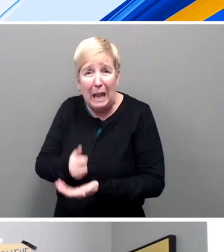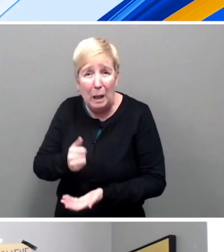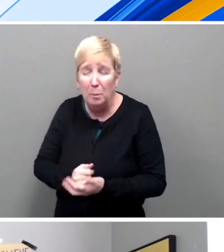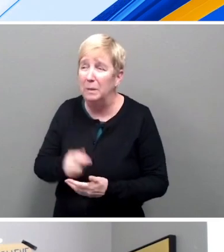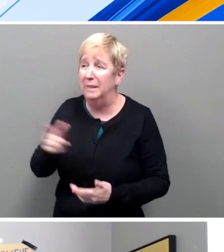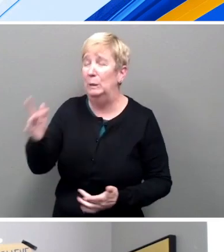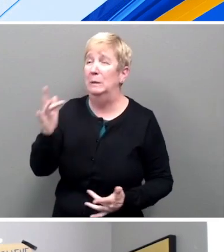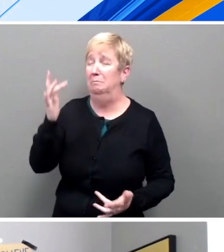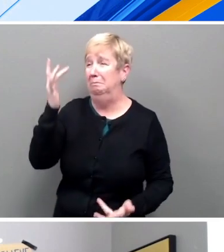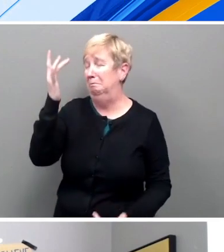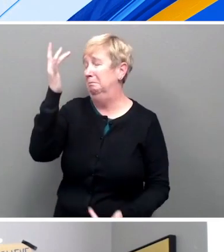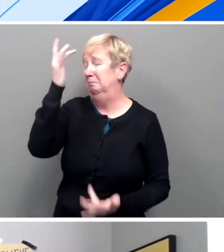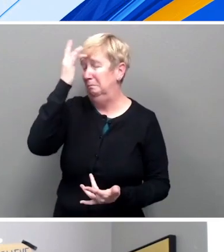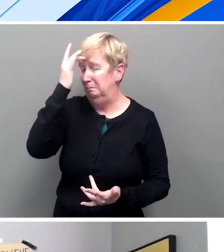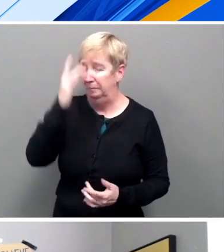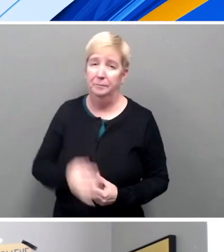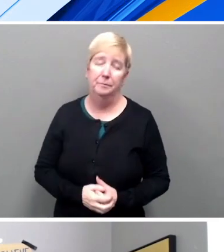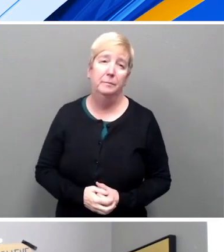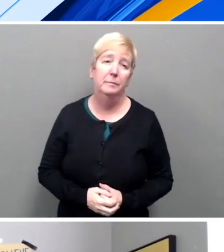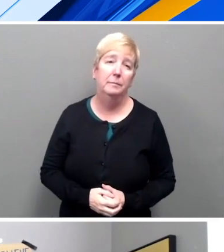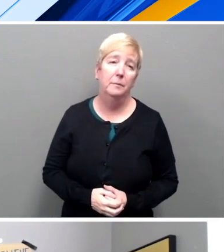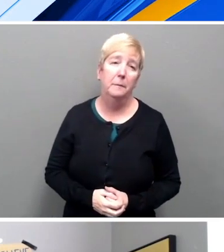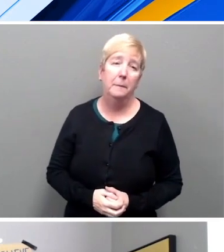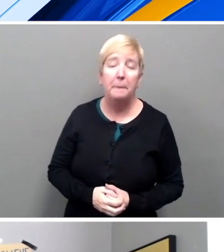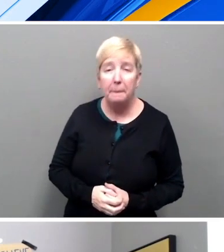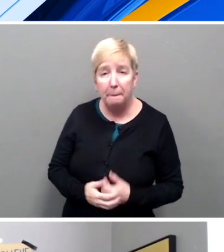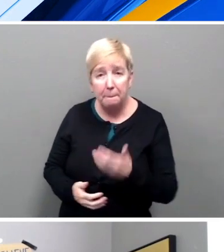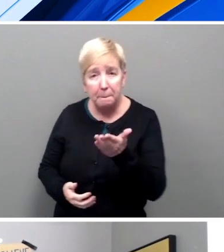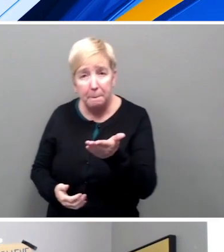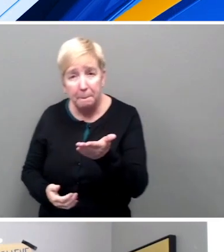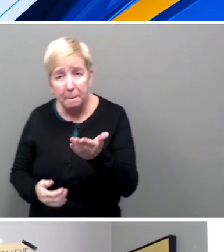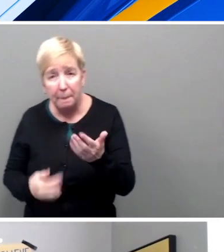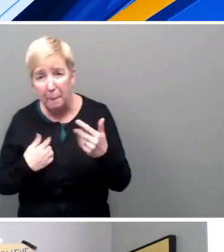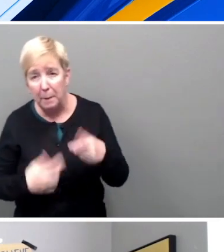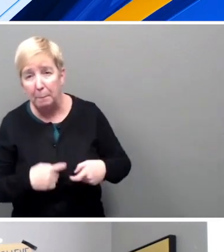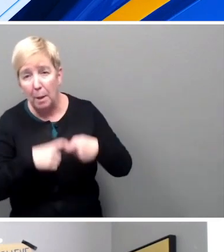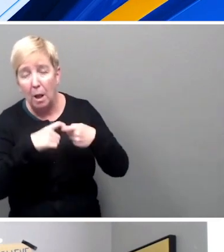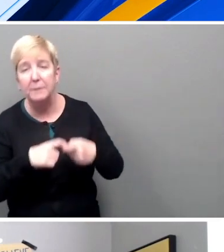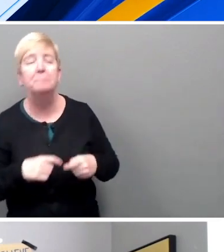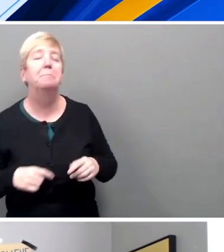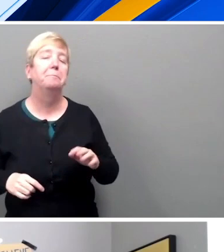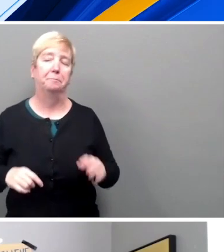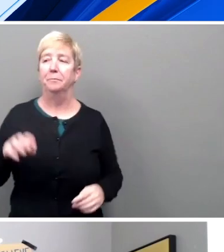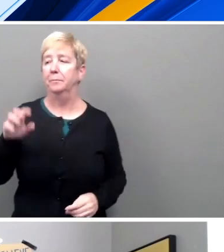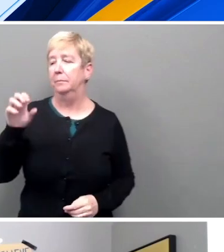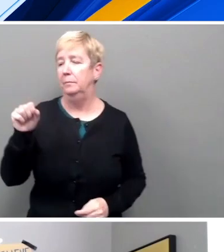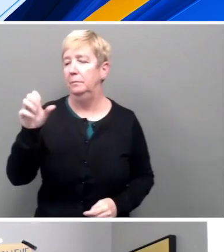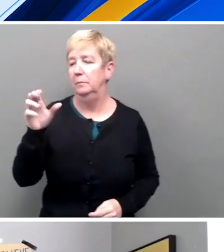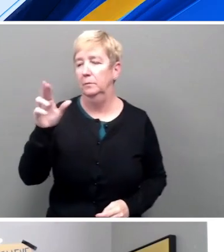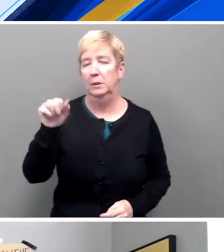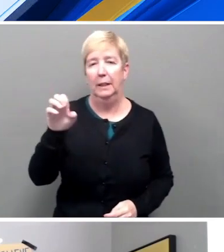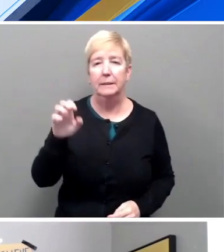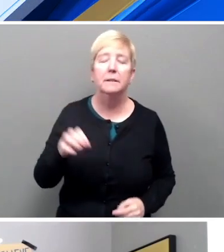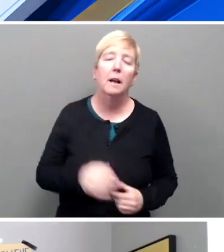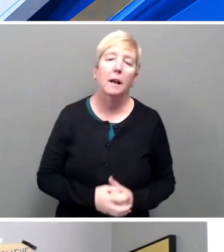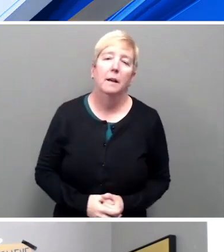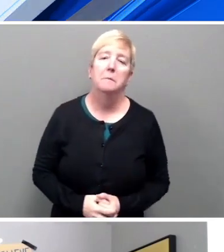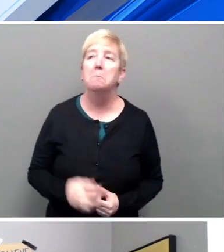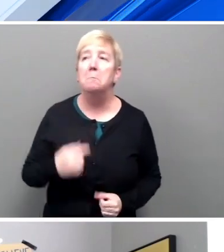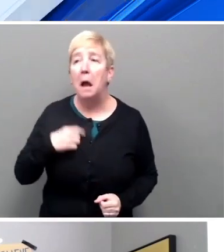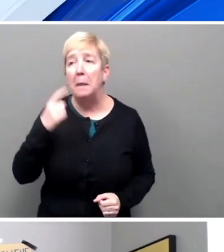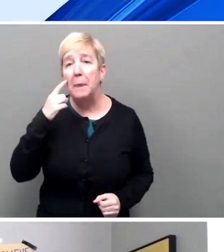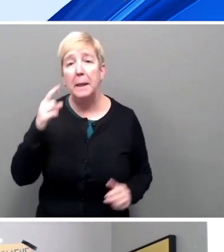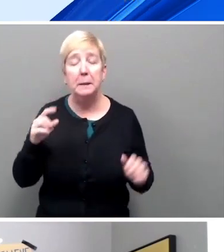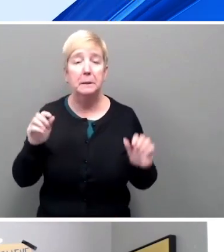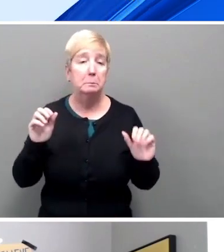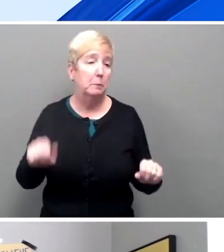ill. So let me pause there, see if you have more to add. I was just going to add too, I think it's possible to just leave it up